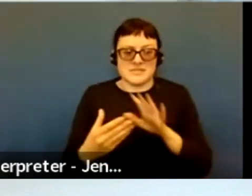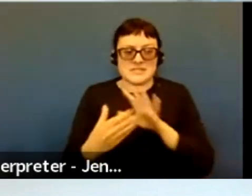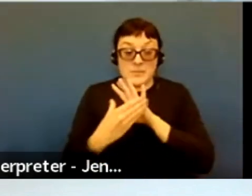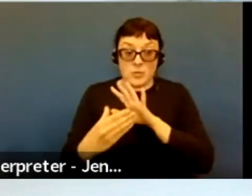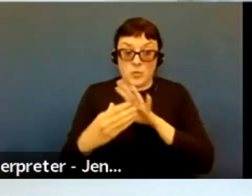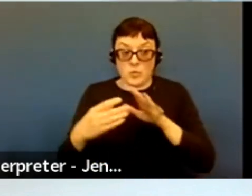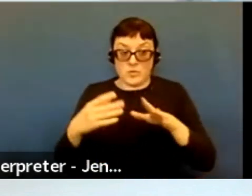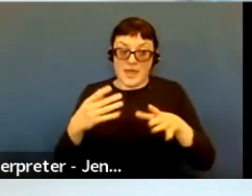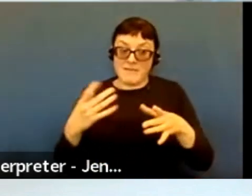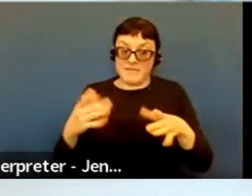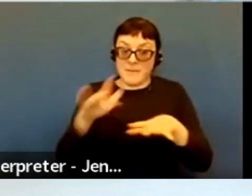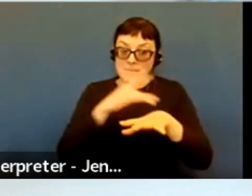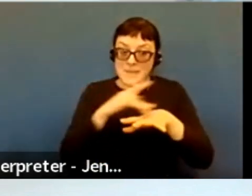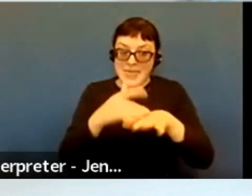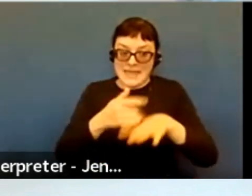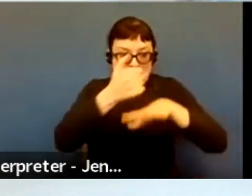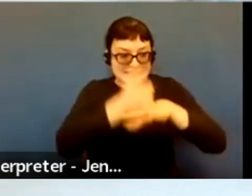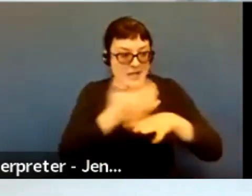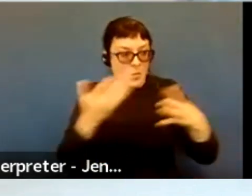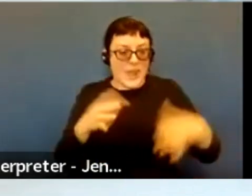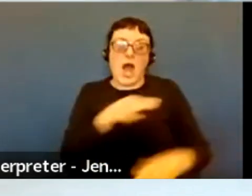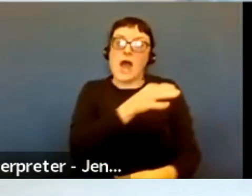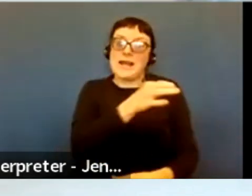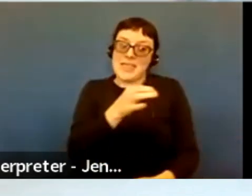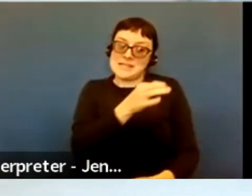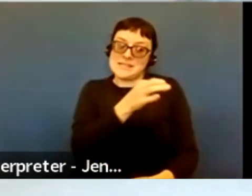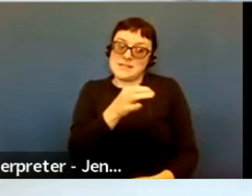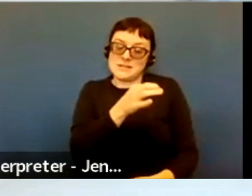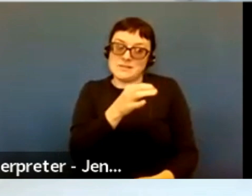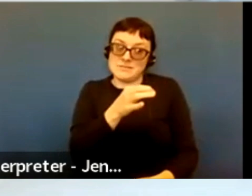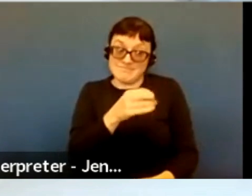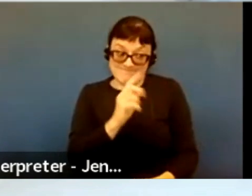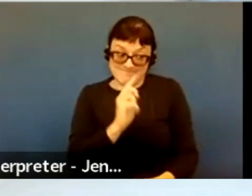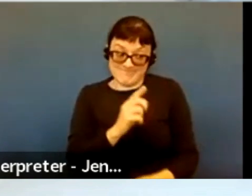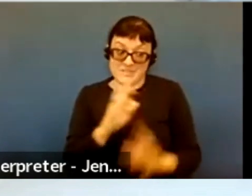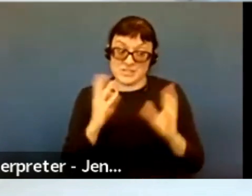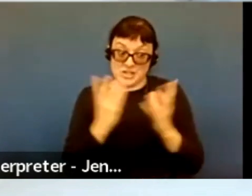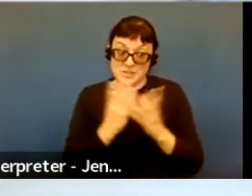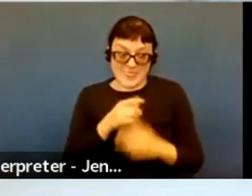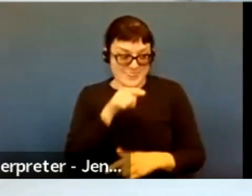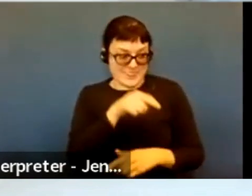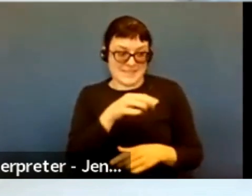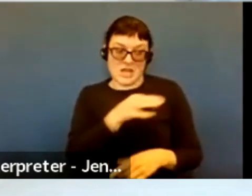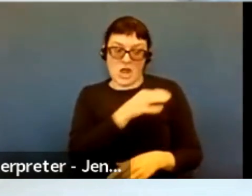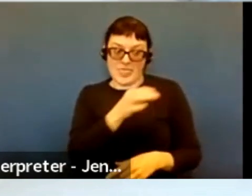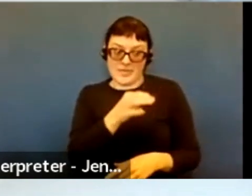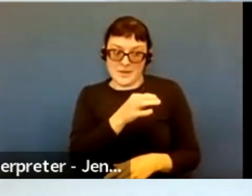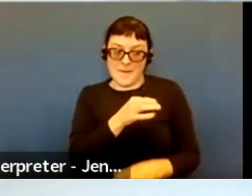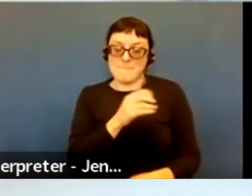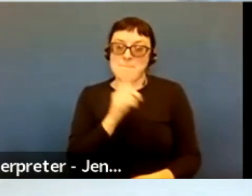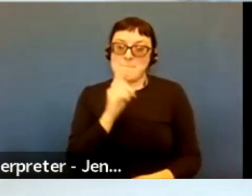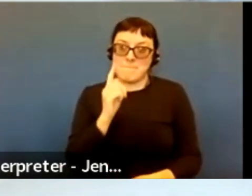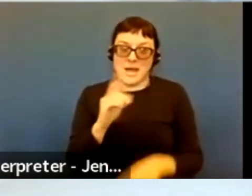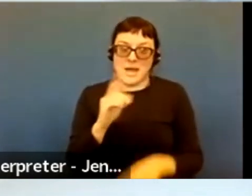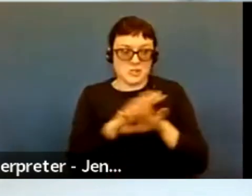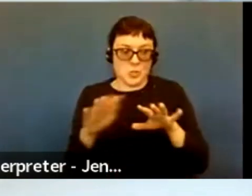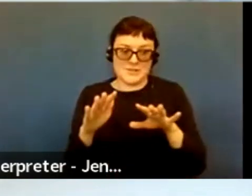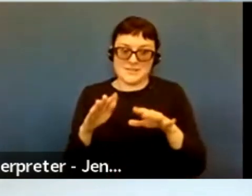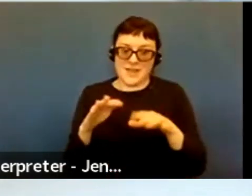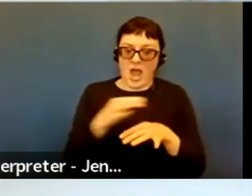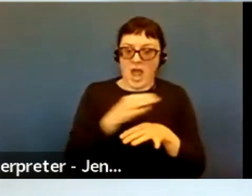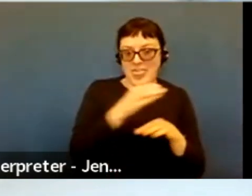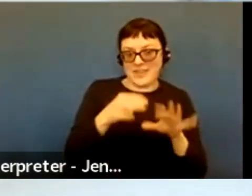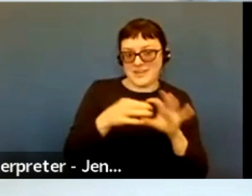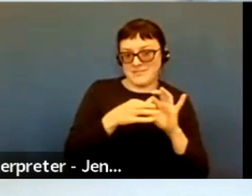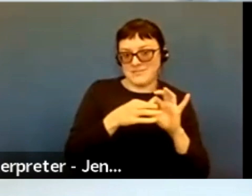when you set a play on an island, which he does several times, it becomes a very definite discussion because this is an island, but it's